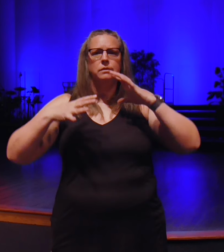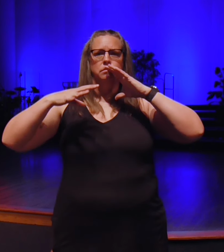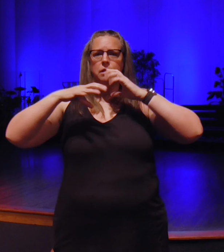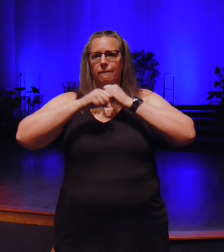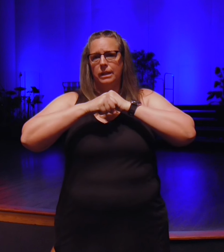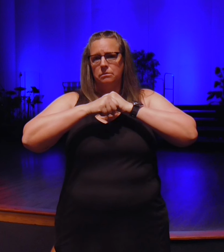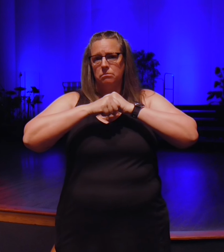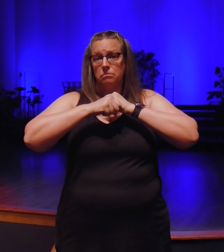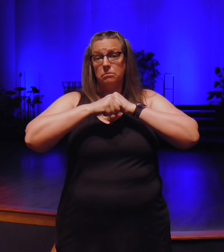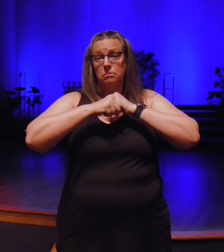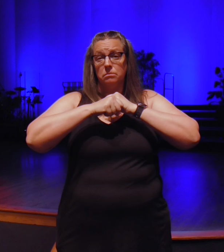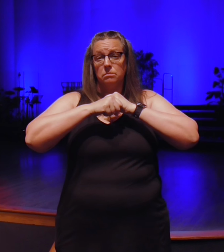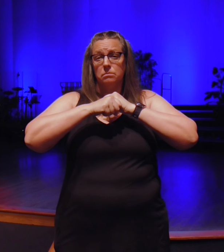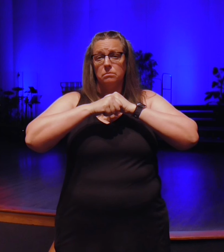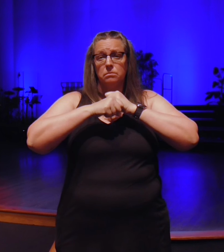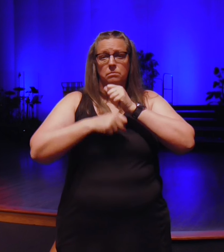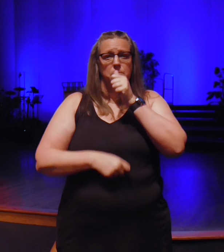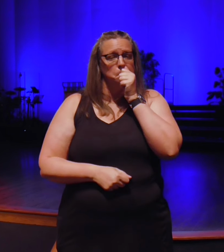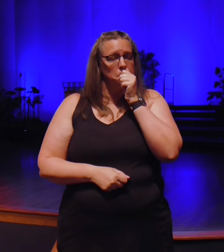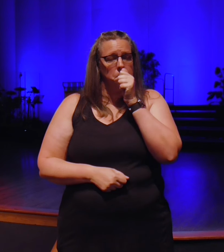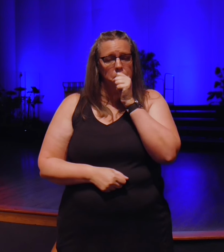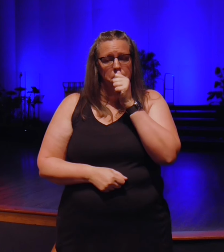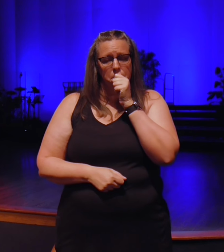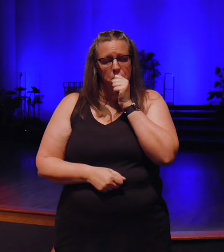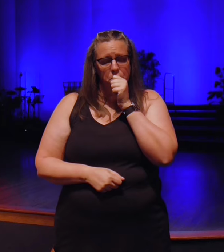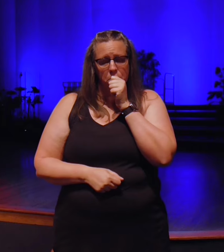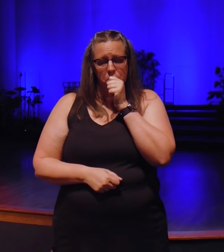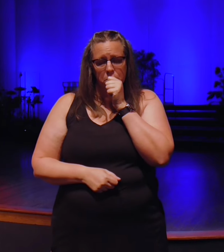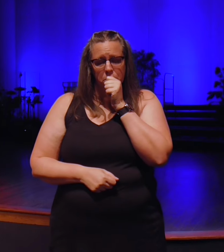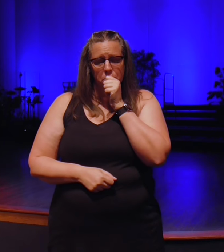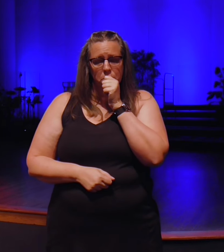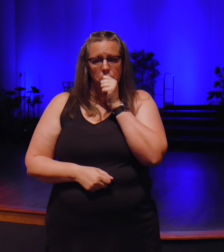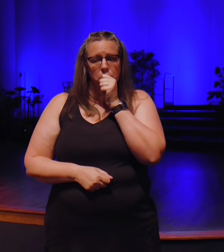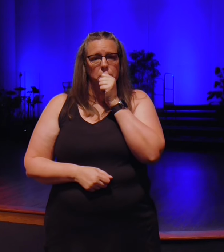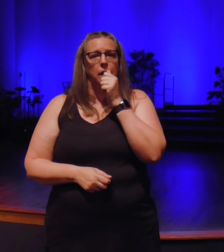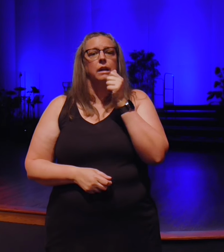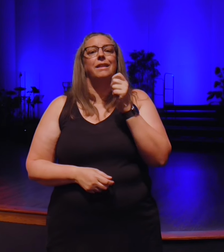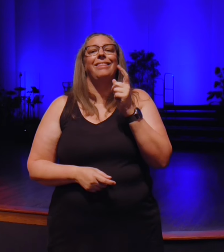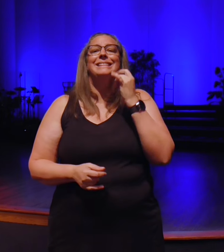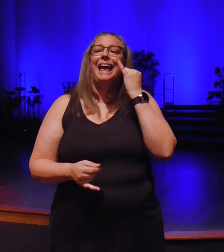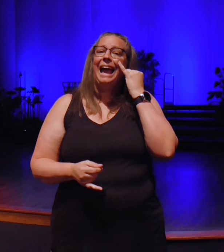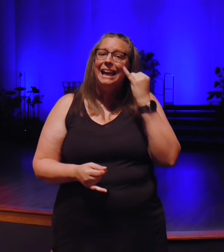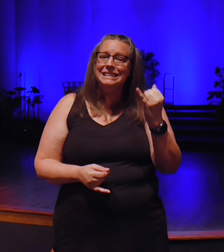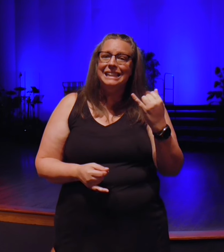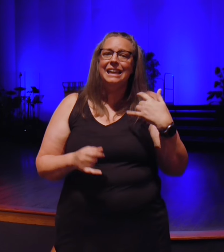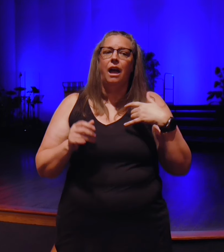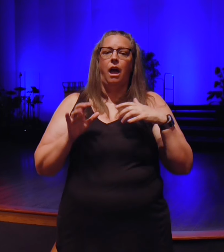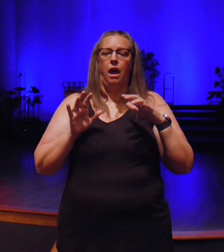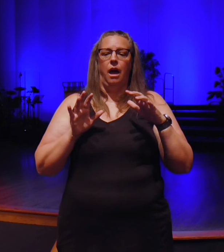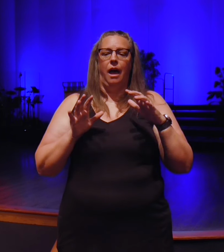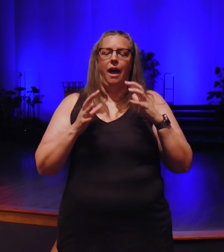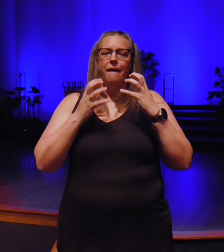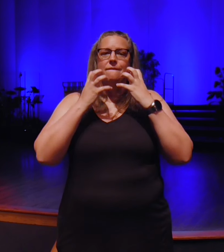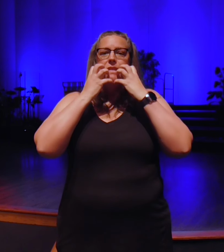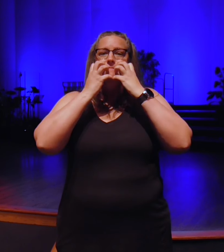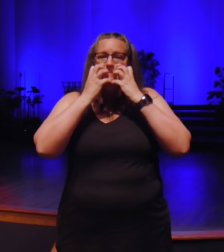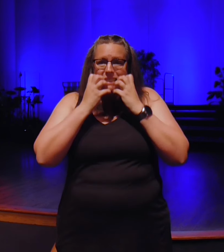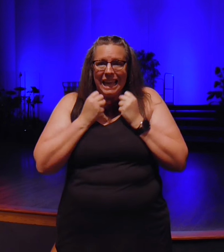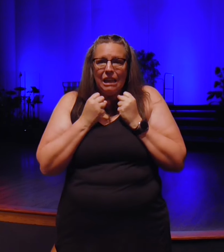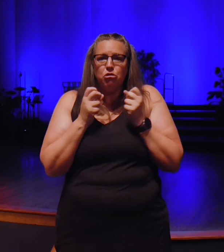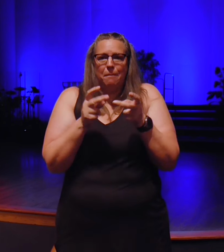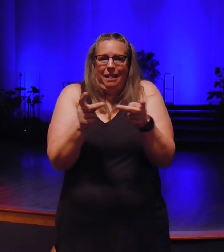Confidentiality, which speaks to this idea of the sanctuary we create when we're sharing deeply with one